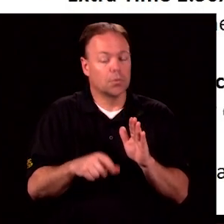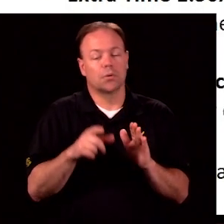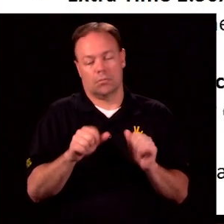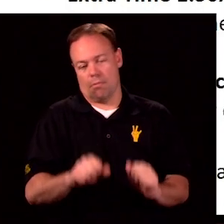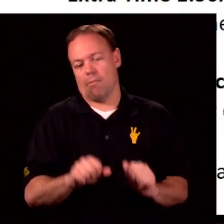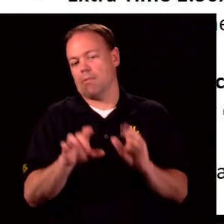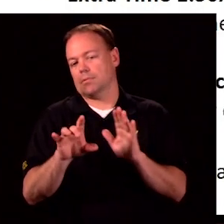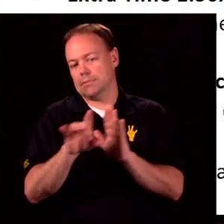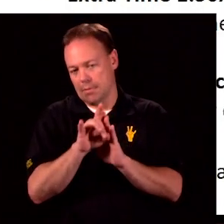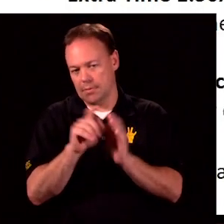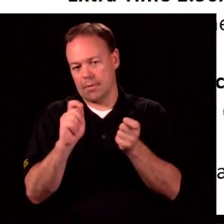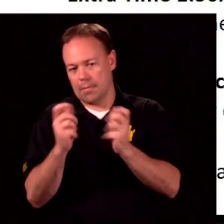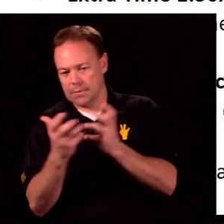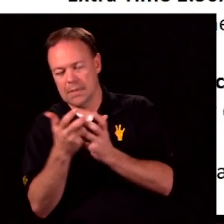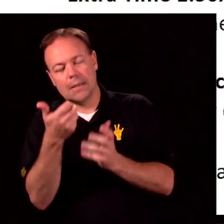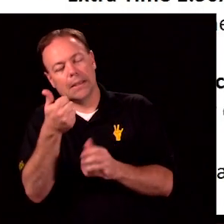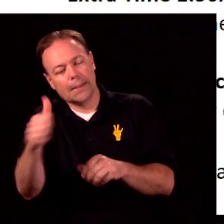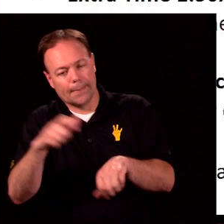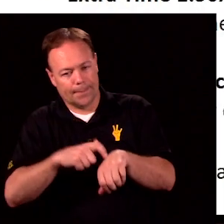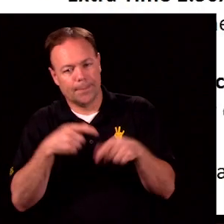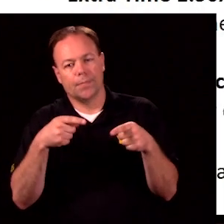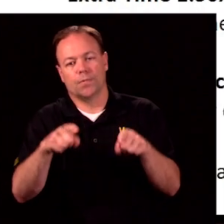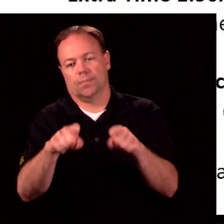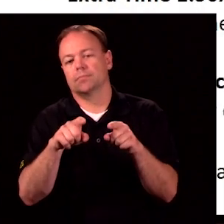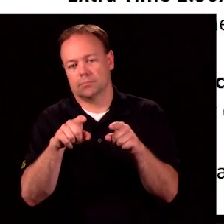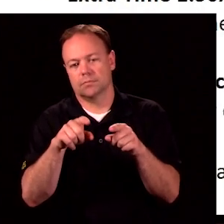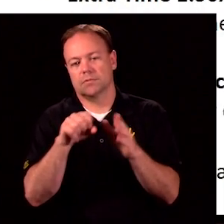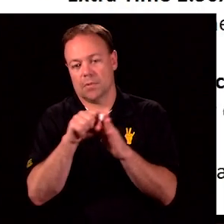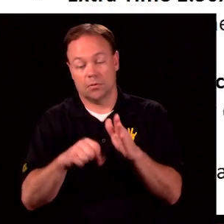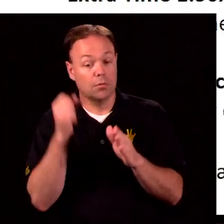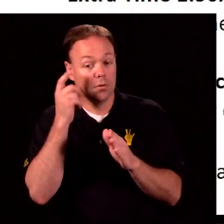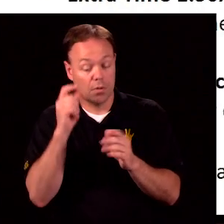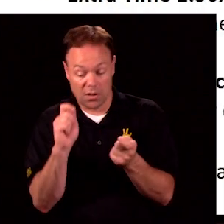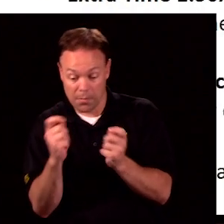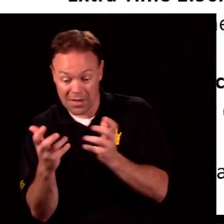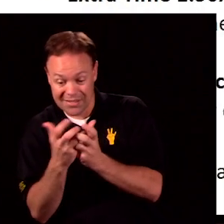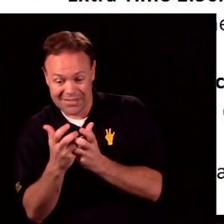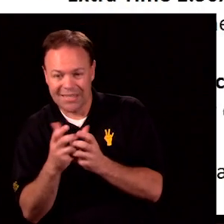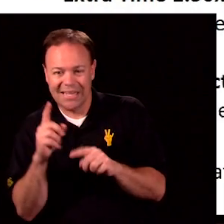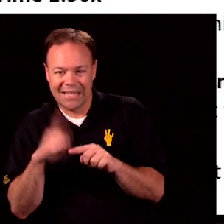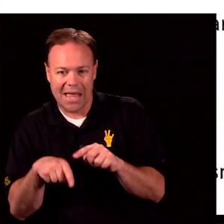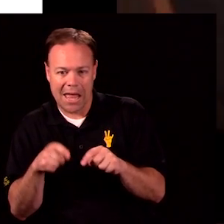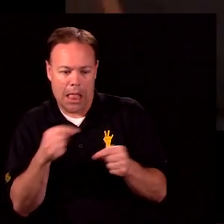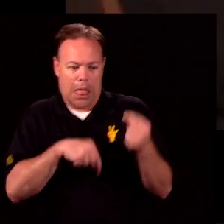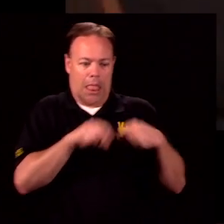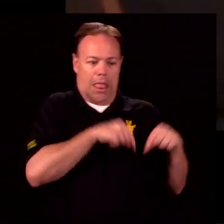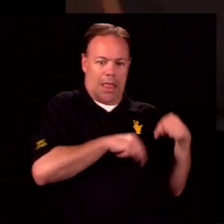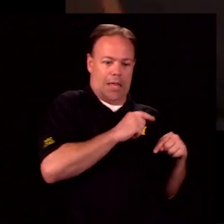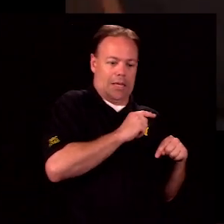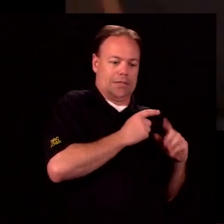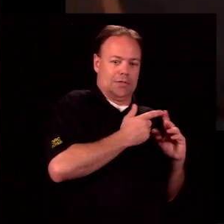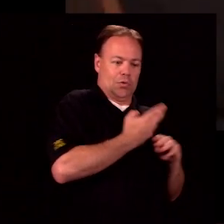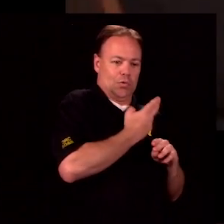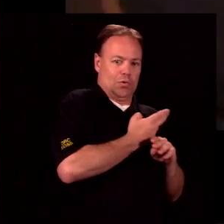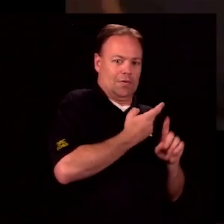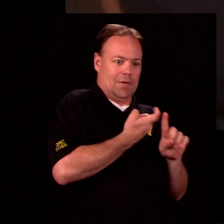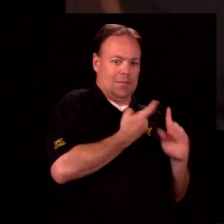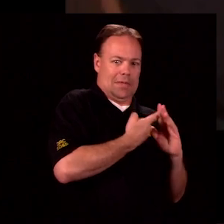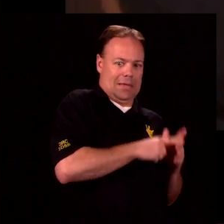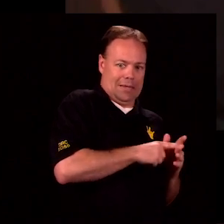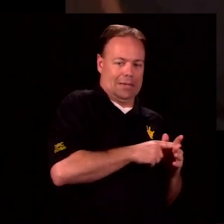selected at any time throughout the semester. Accommodations, however, are not retroactive. You may then begin